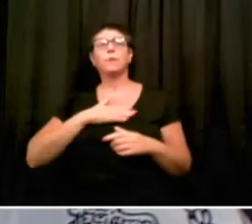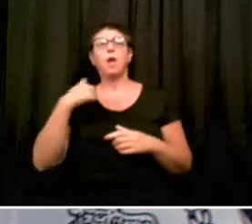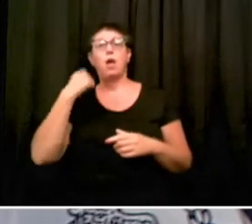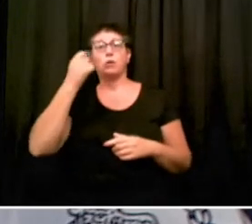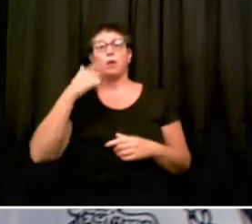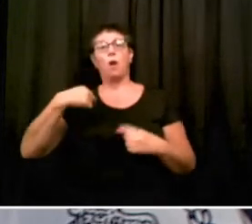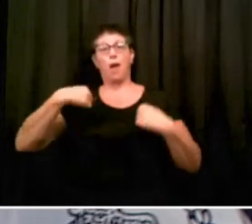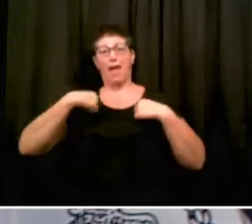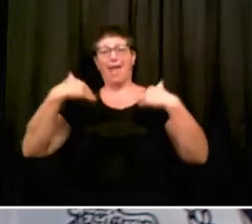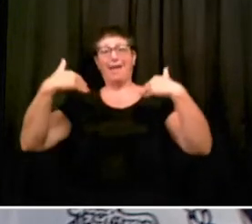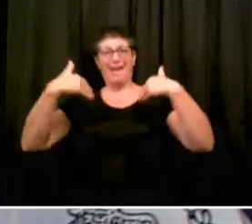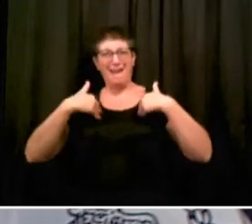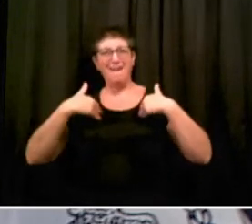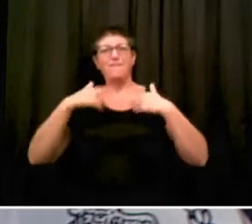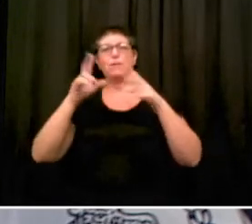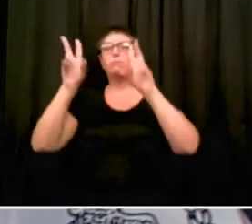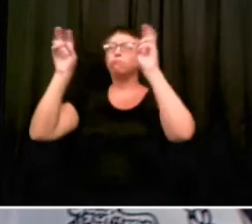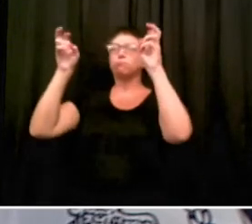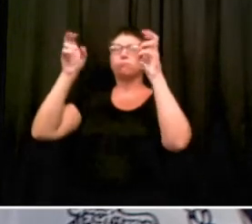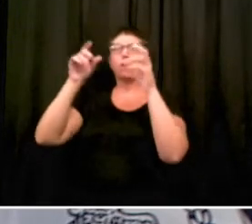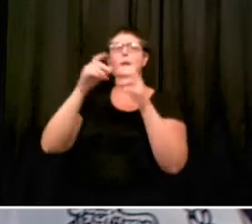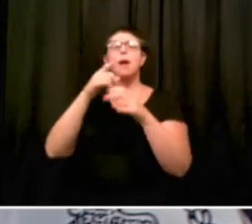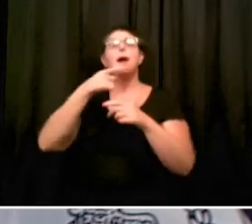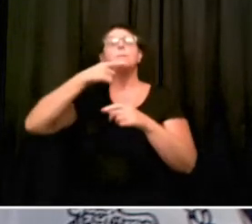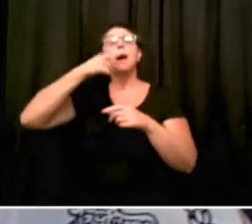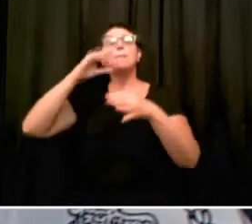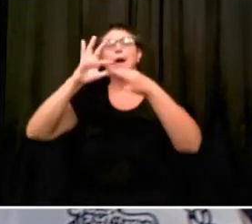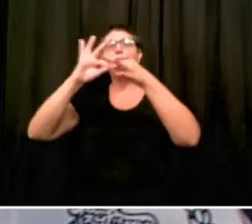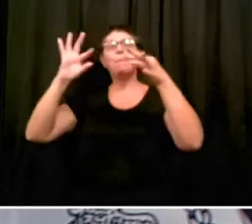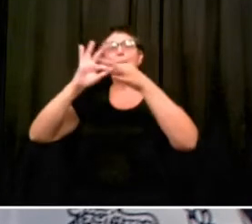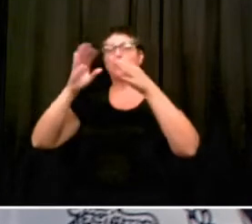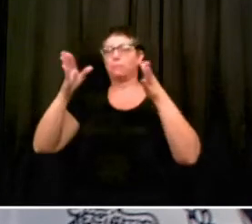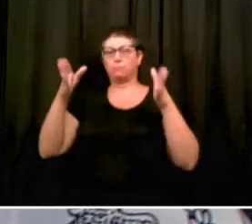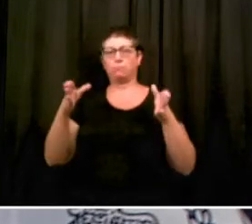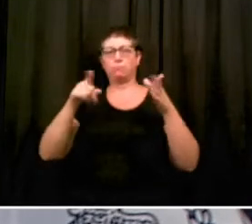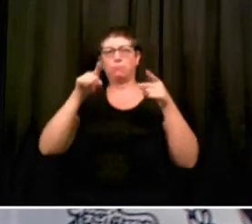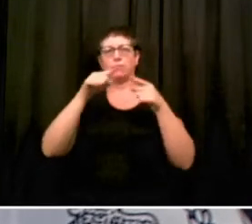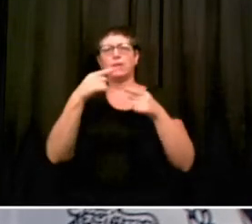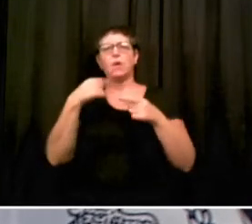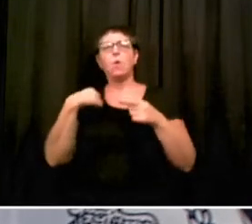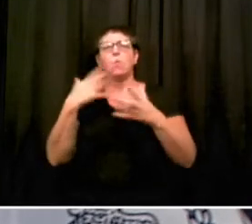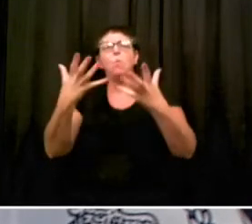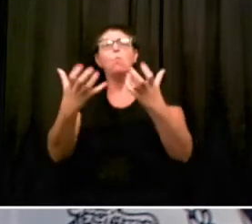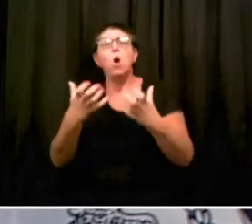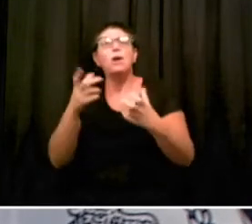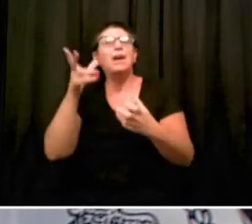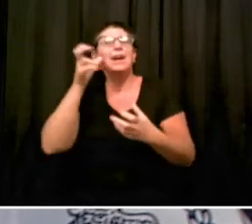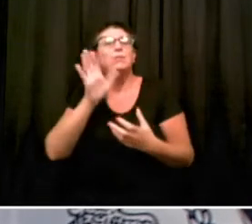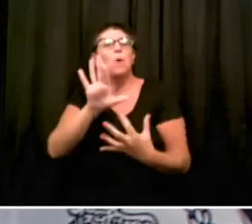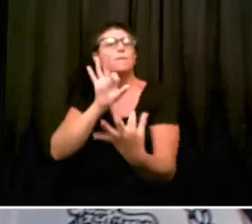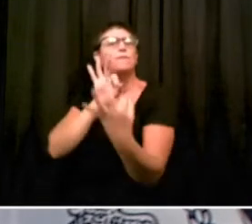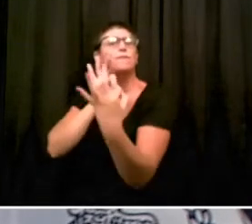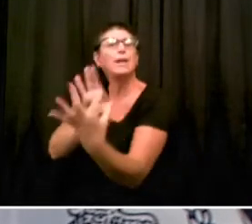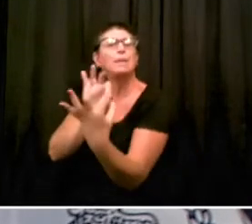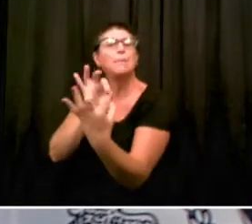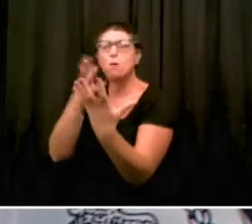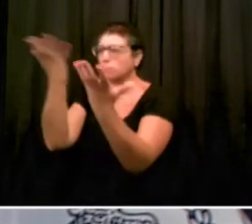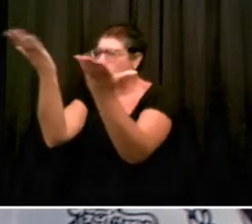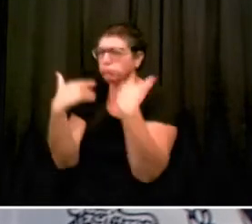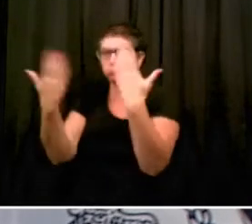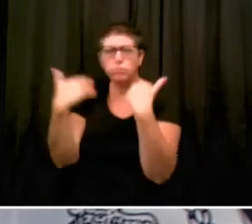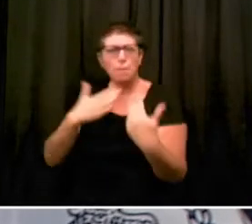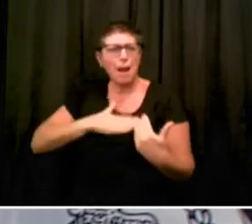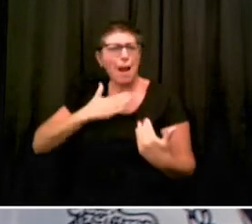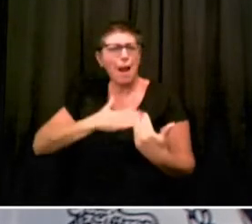to hear comments and concerns. We want to hear proposals, and that will be part of what we think about before finalizing this